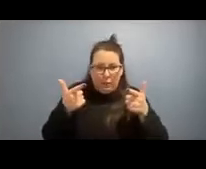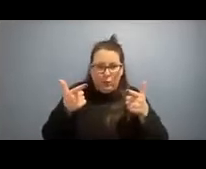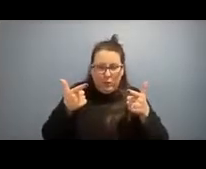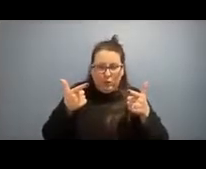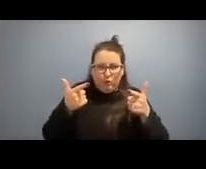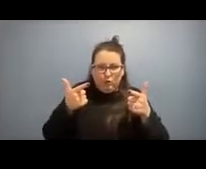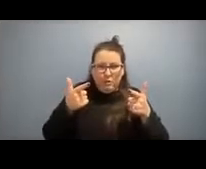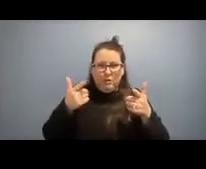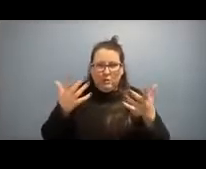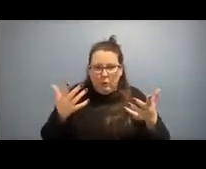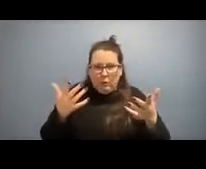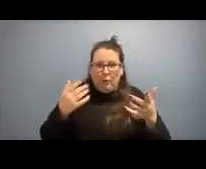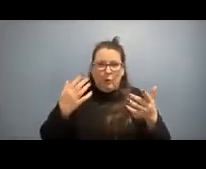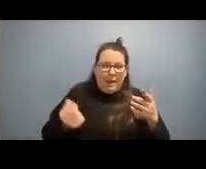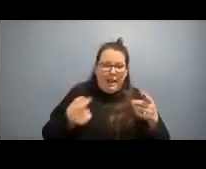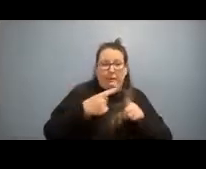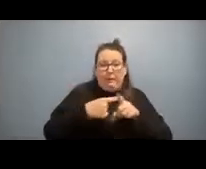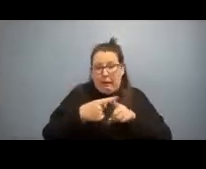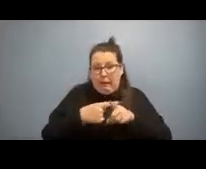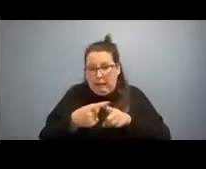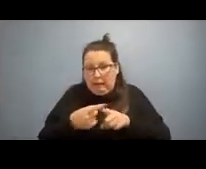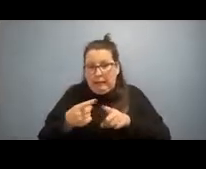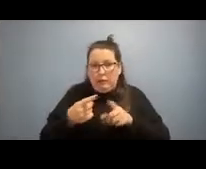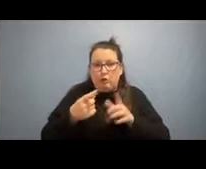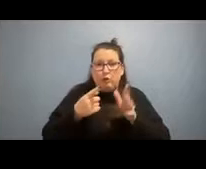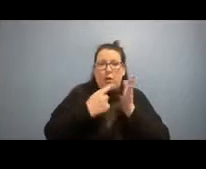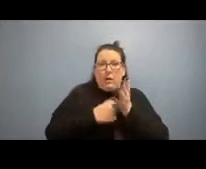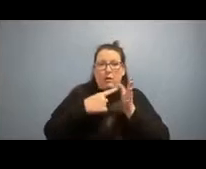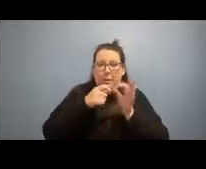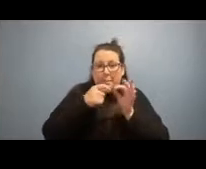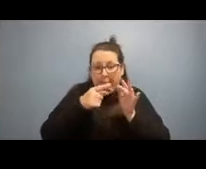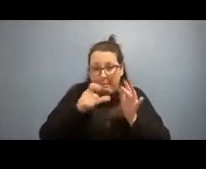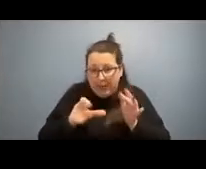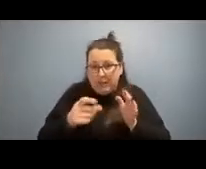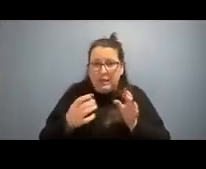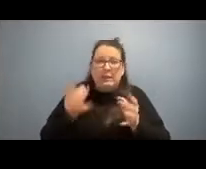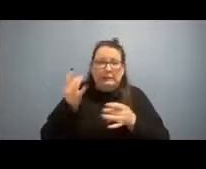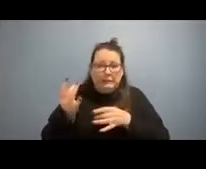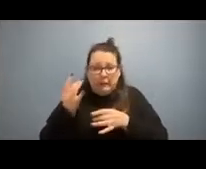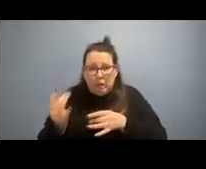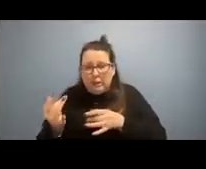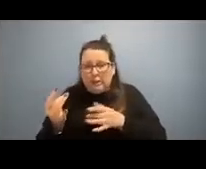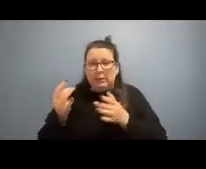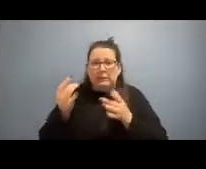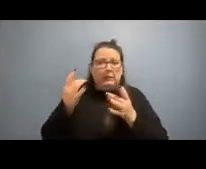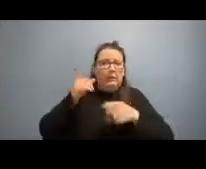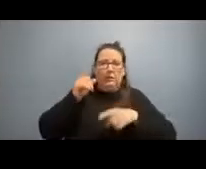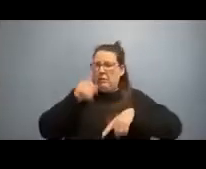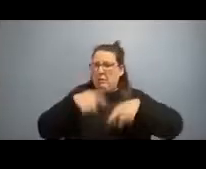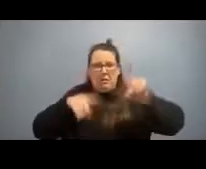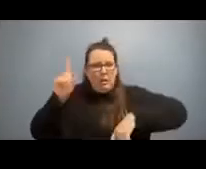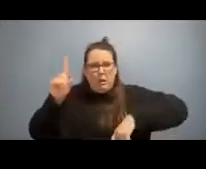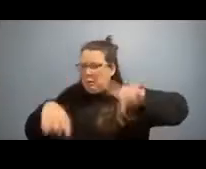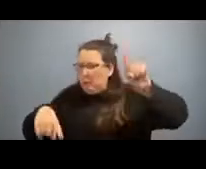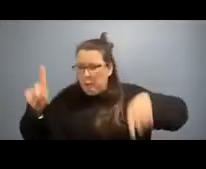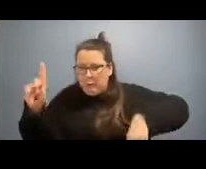everything from, English, Arabic, Bengali, Gujarati, Urdu, Italian, which really means that it's